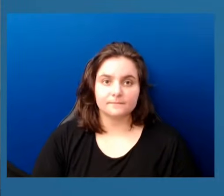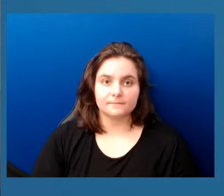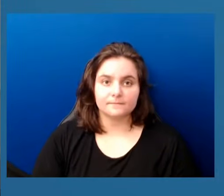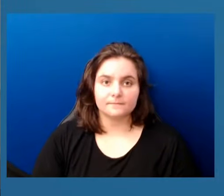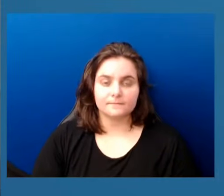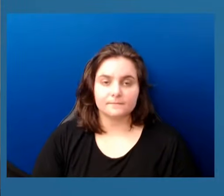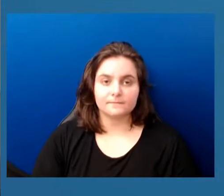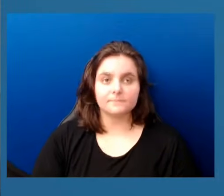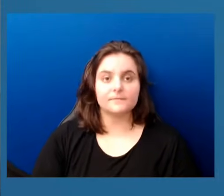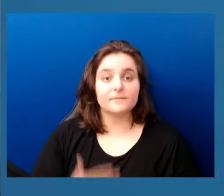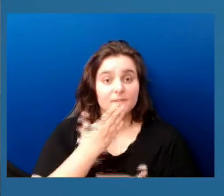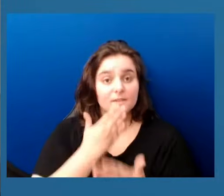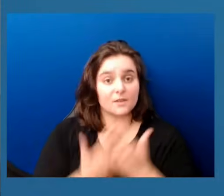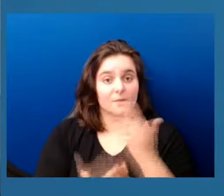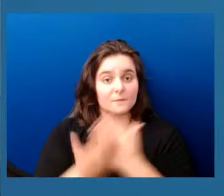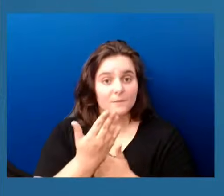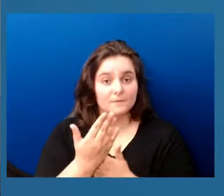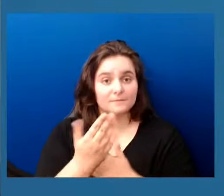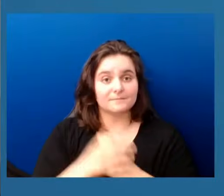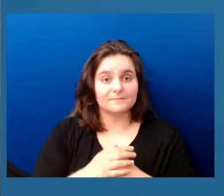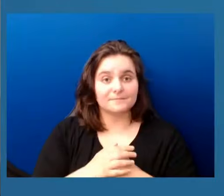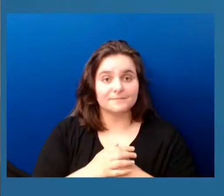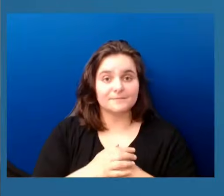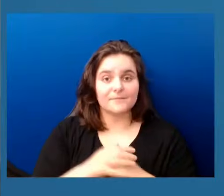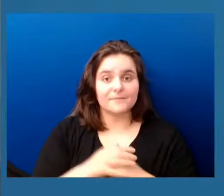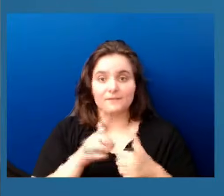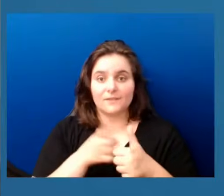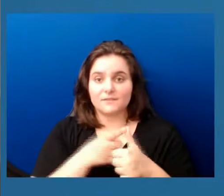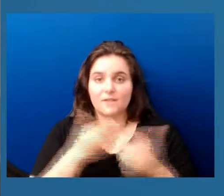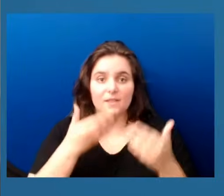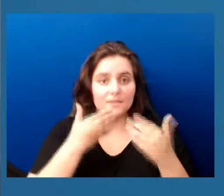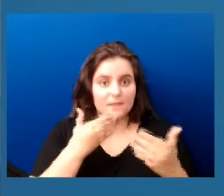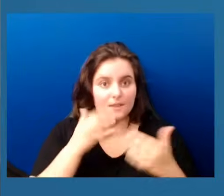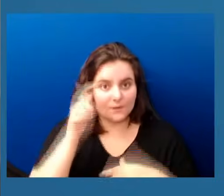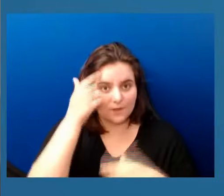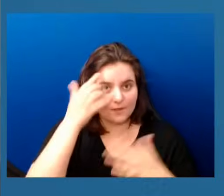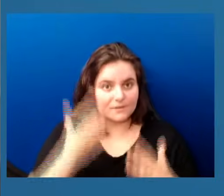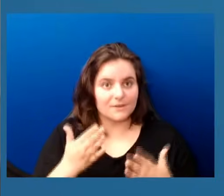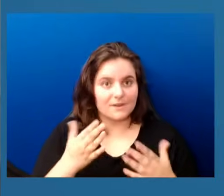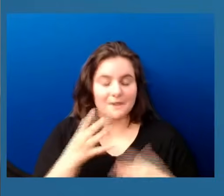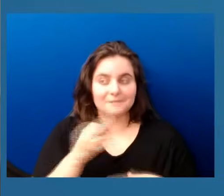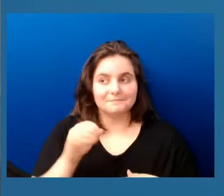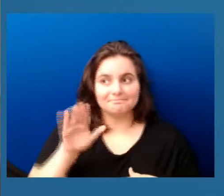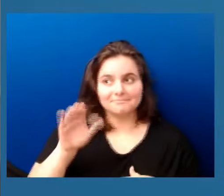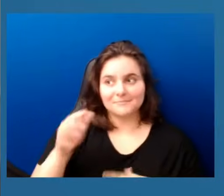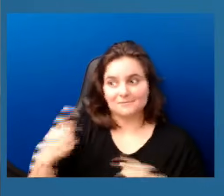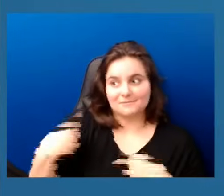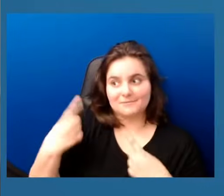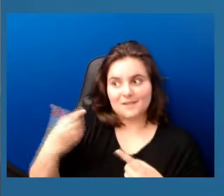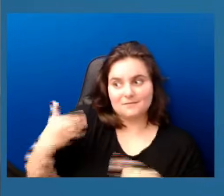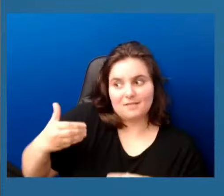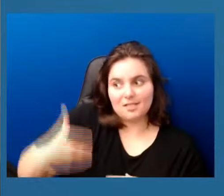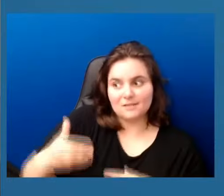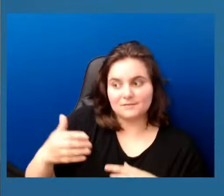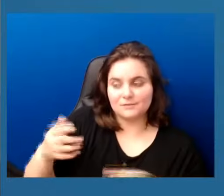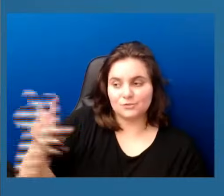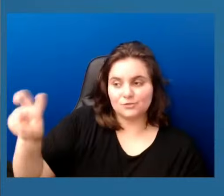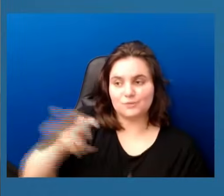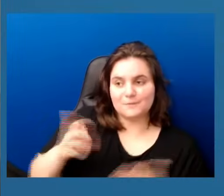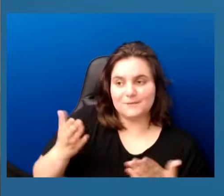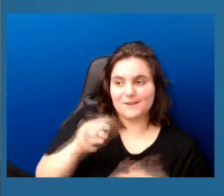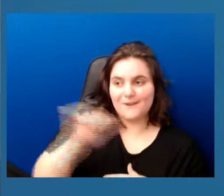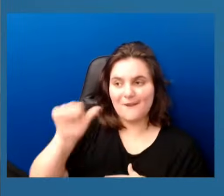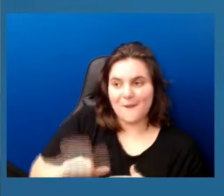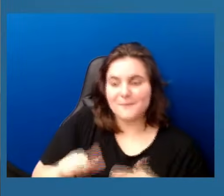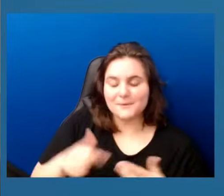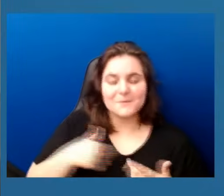Good morning. First of all, Governor, thank you. And on a side note, your last several trips to Albany County have been outstanding, very positive, so we appreciate you coming